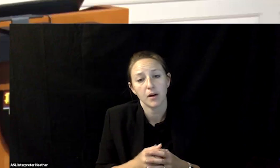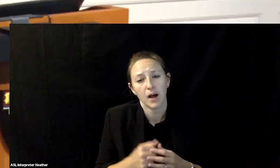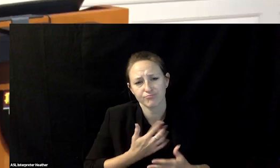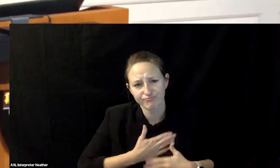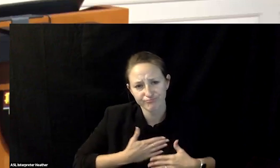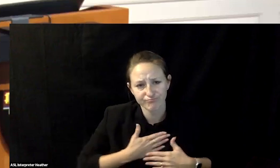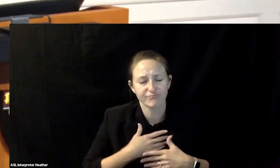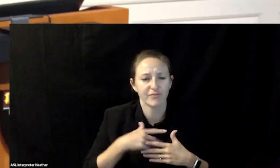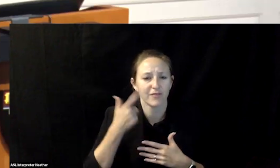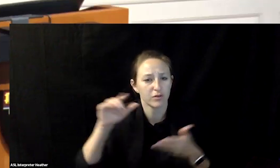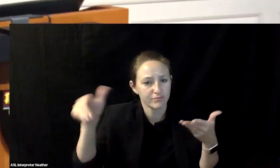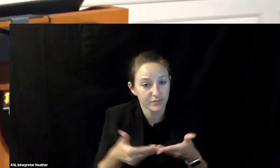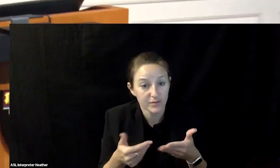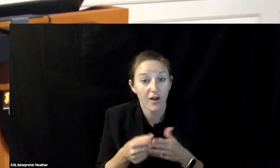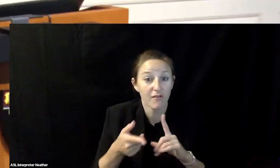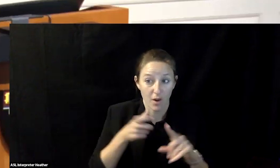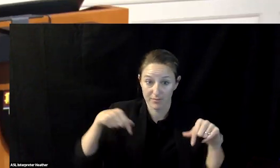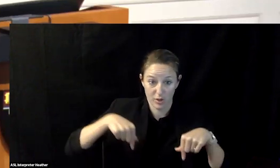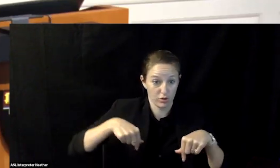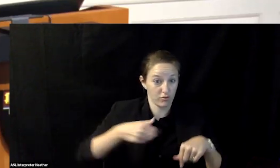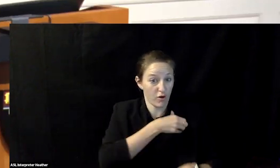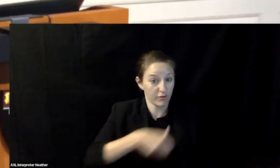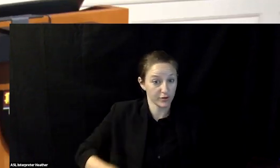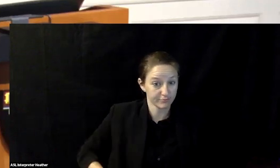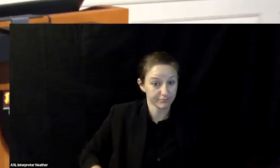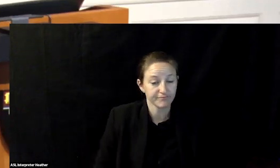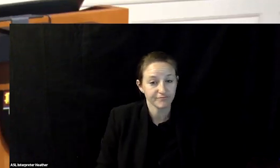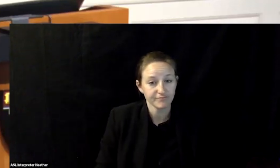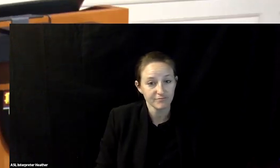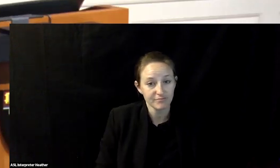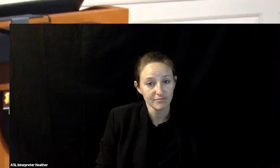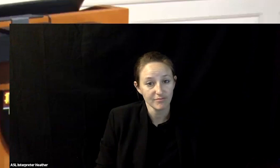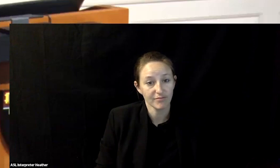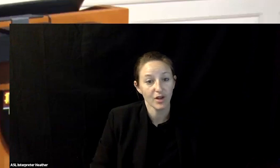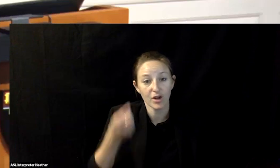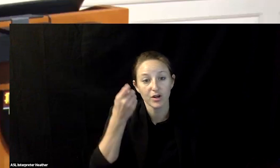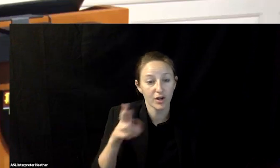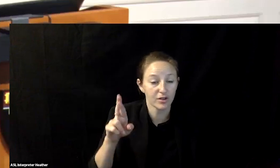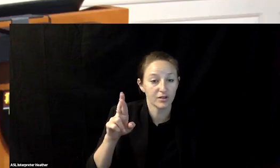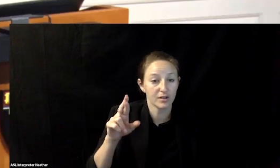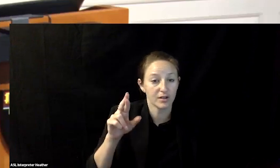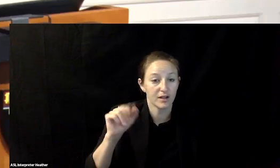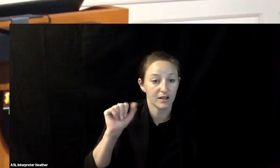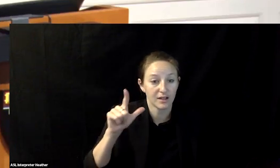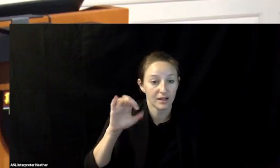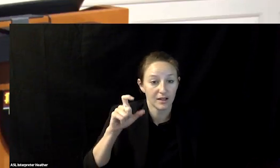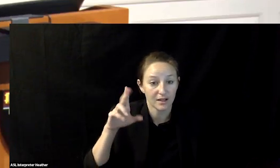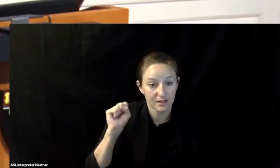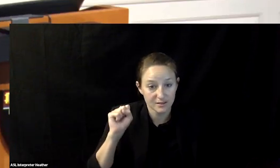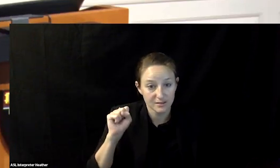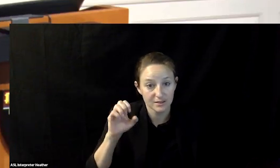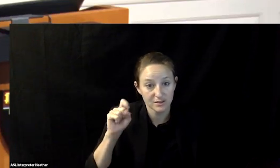introducing comes to us from Harvard. She's Dr. Alexis Stokes. She is